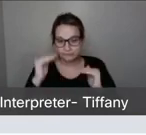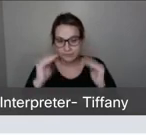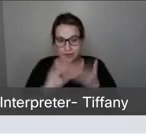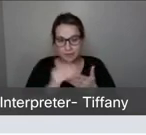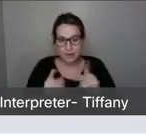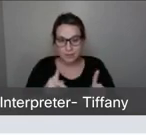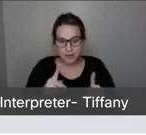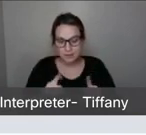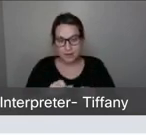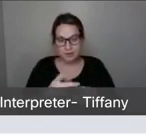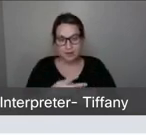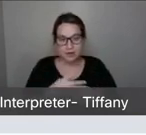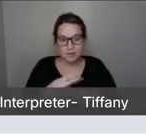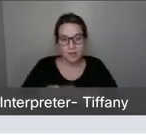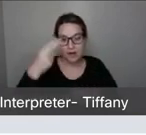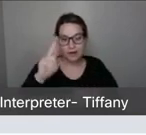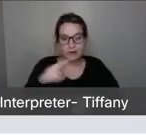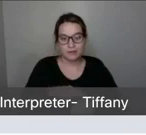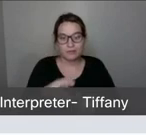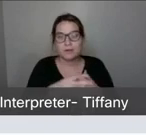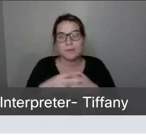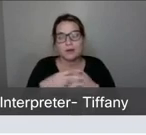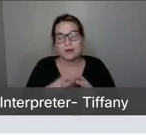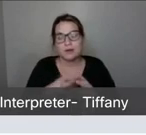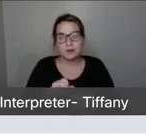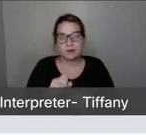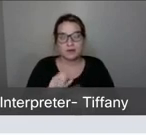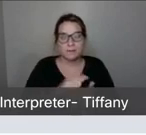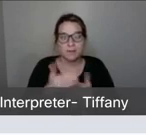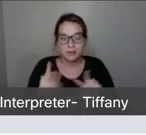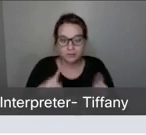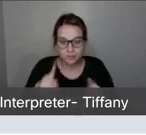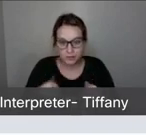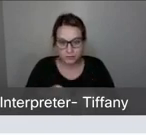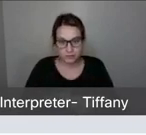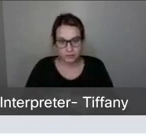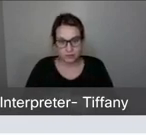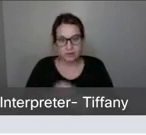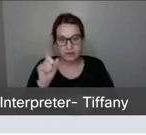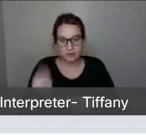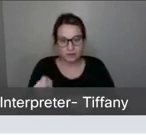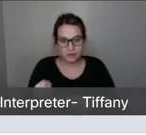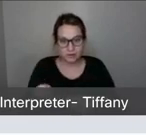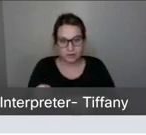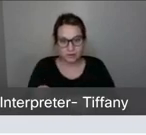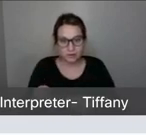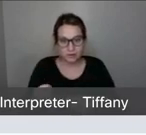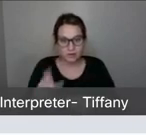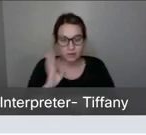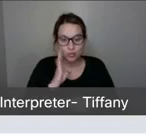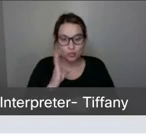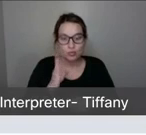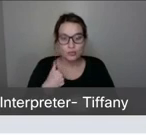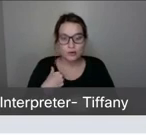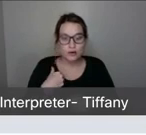maintain a high Native American population is needed. And this would bring in our